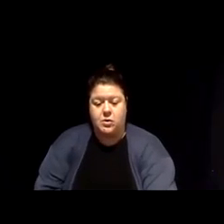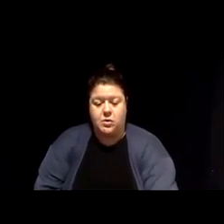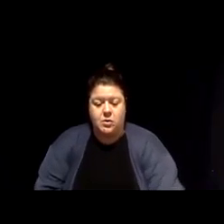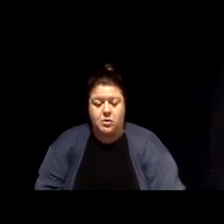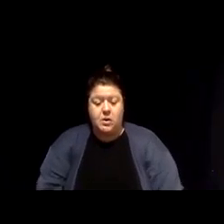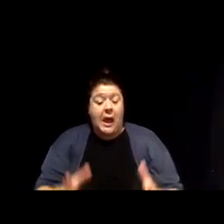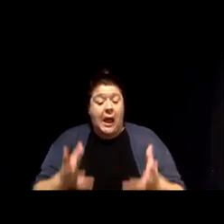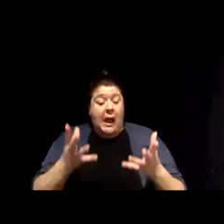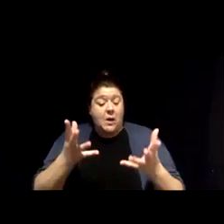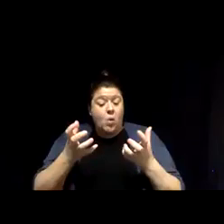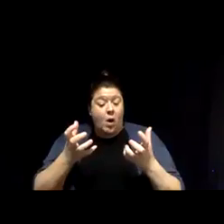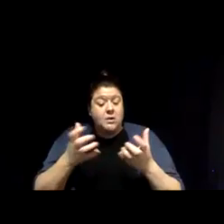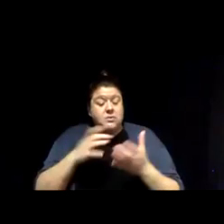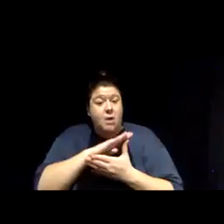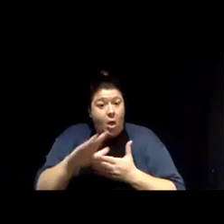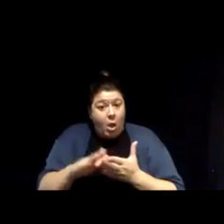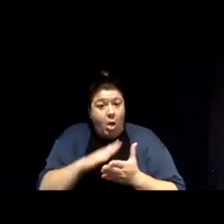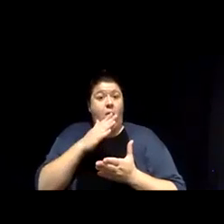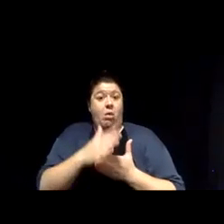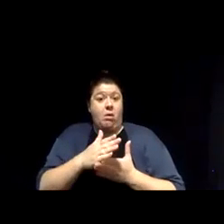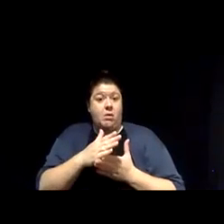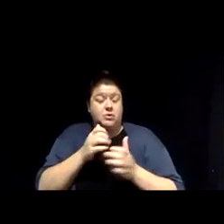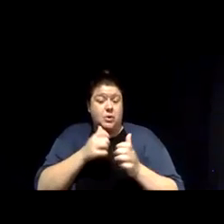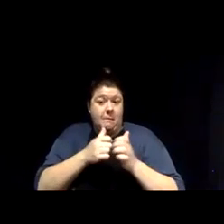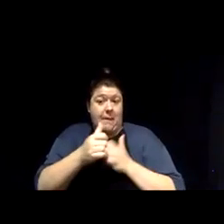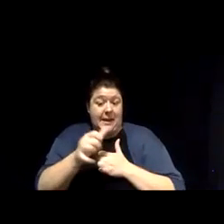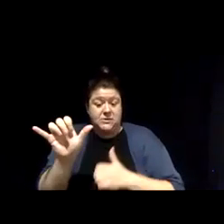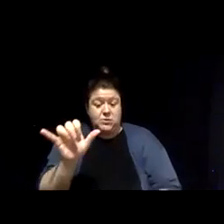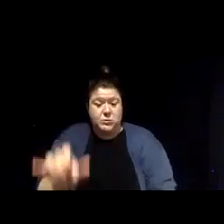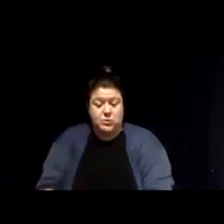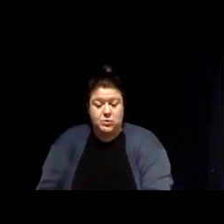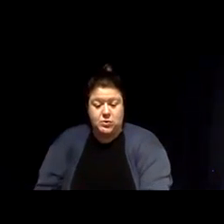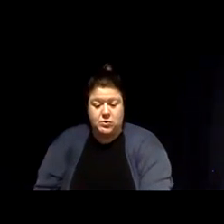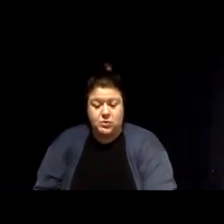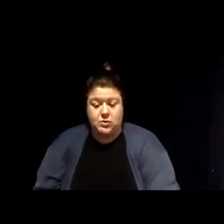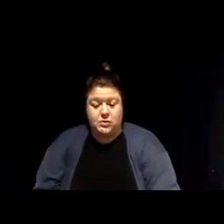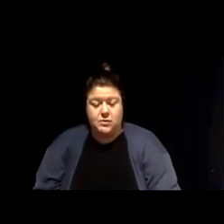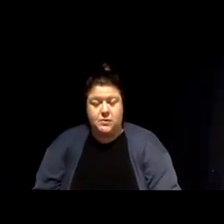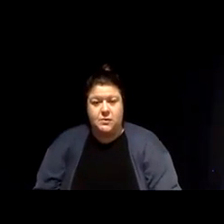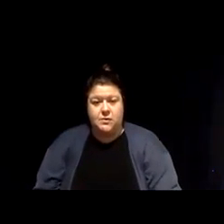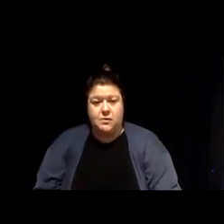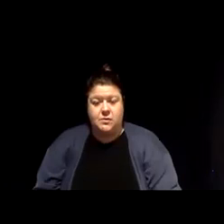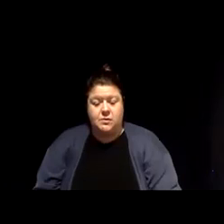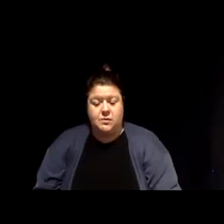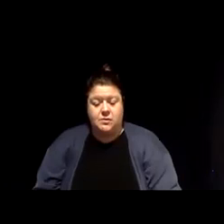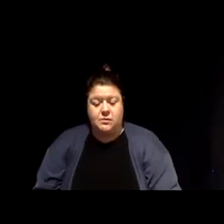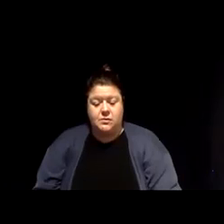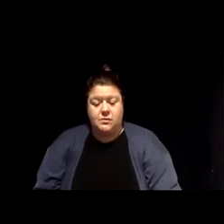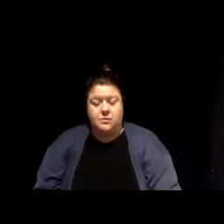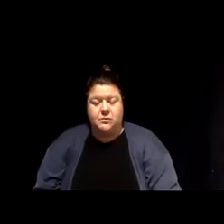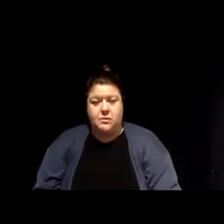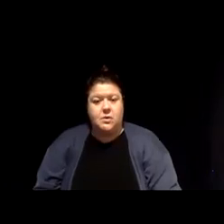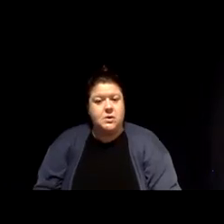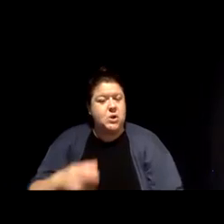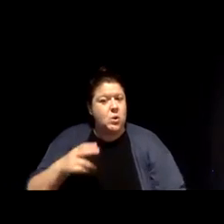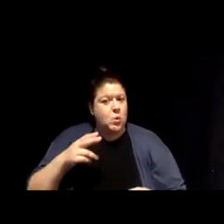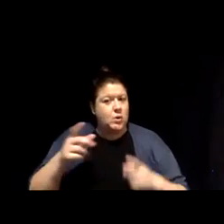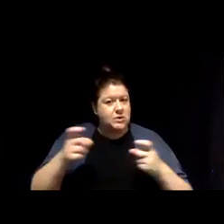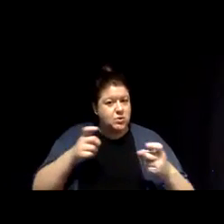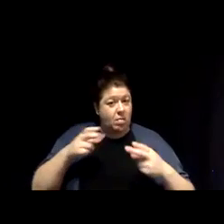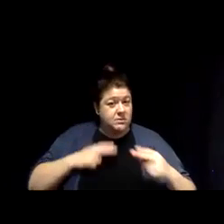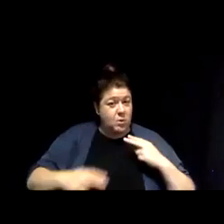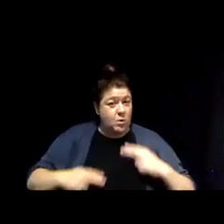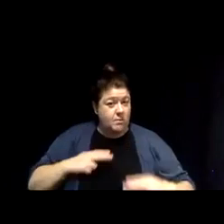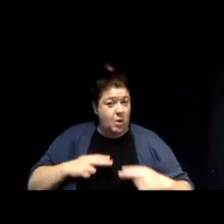pass it too. So let's see. Controls the hormone level. Okay, so